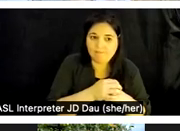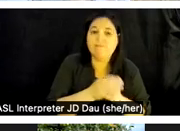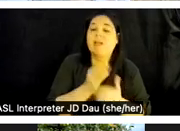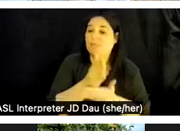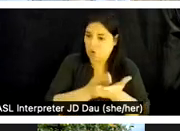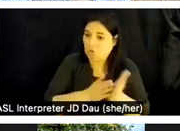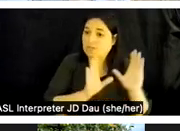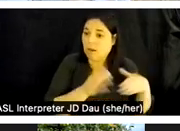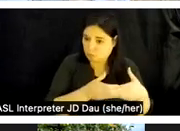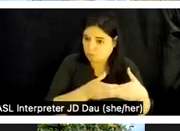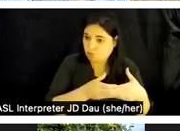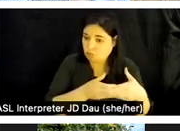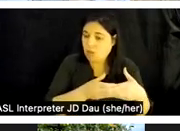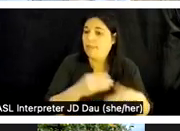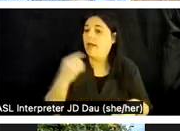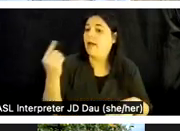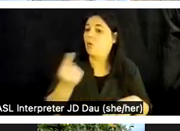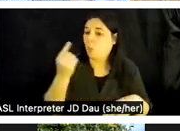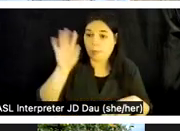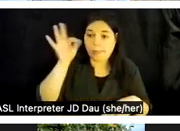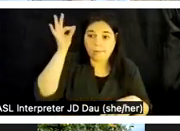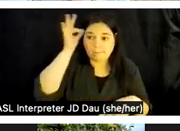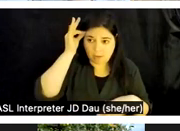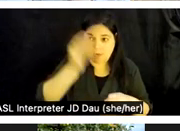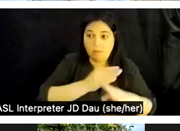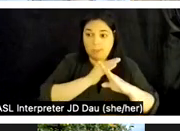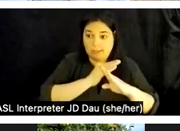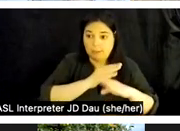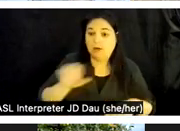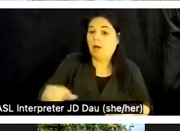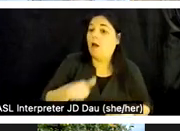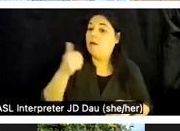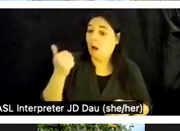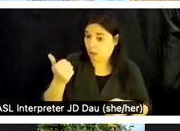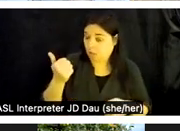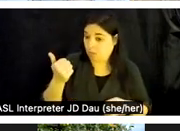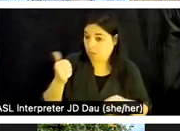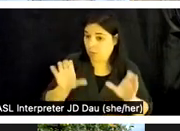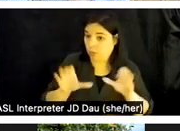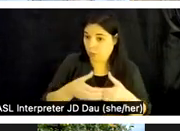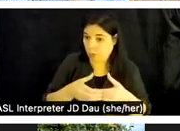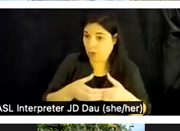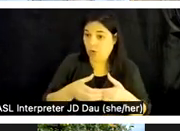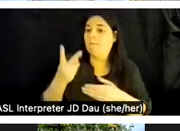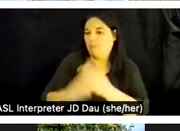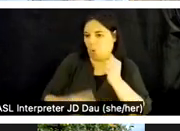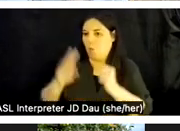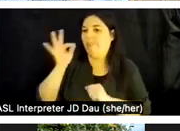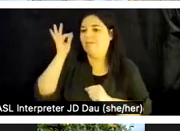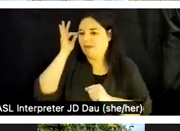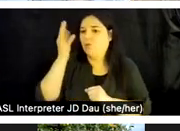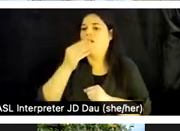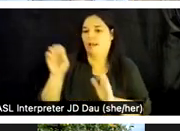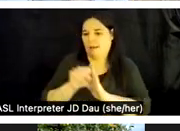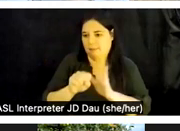protected classes that are only federal, and then there are other protected classes that are both federal and